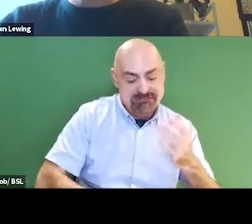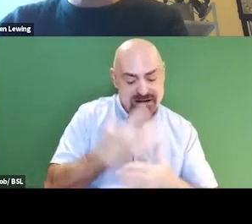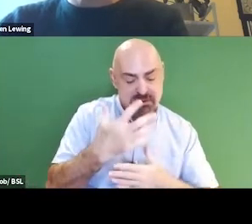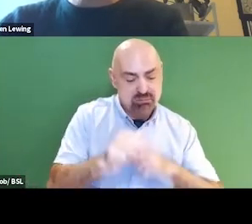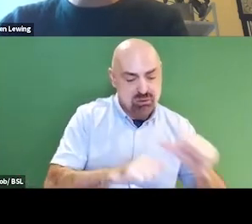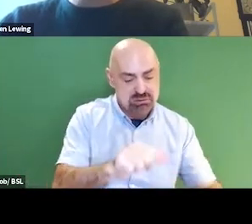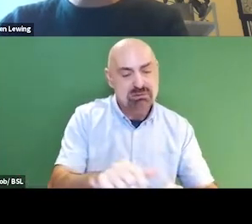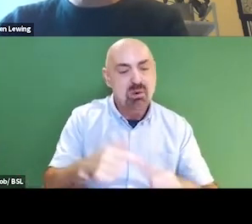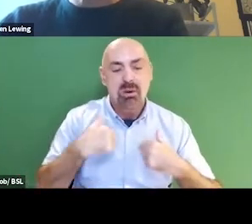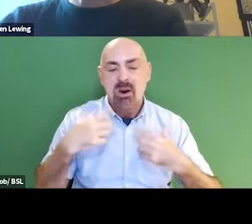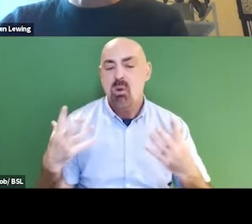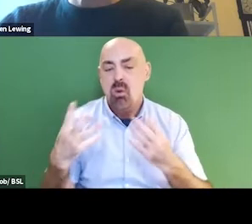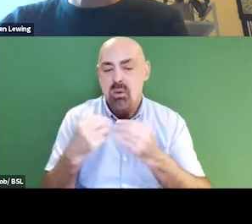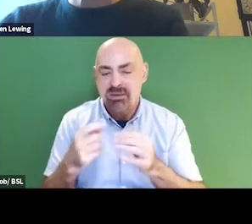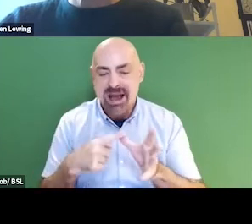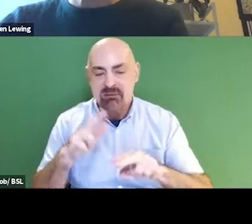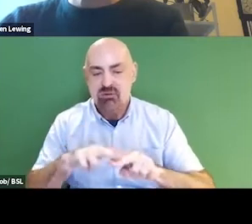with Anna Freud.